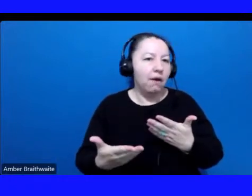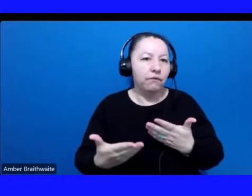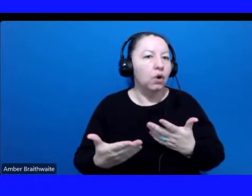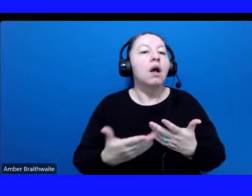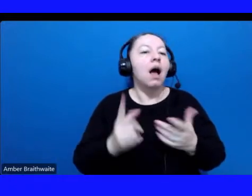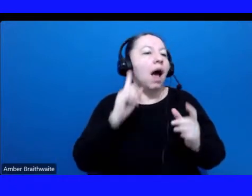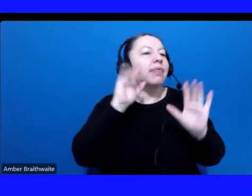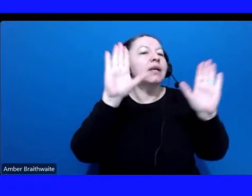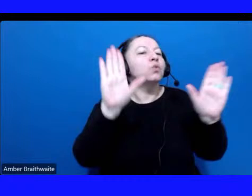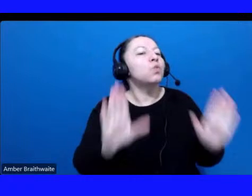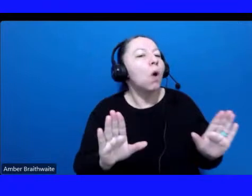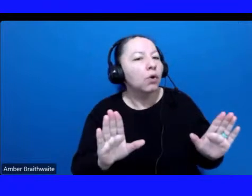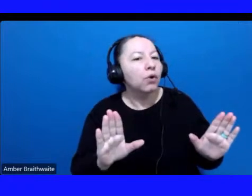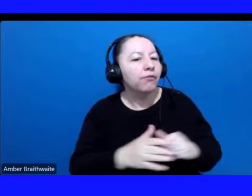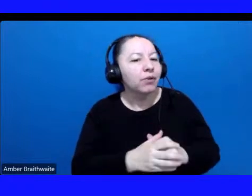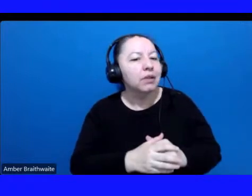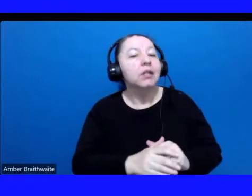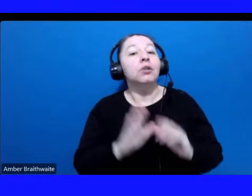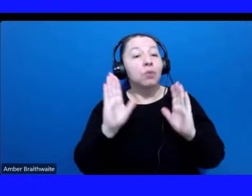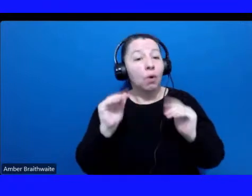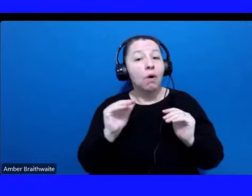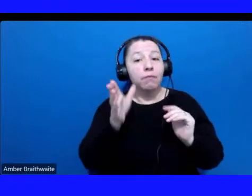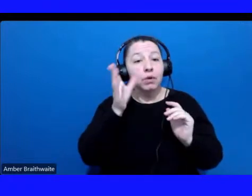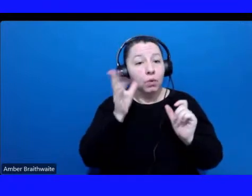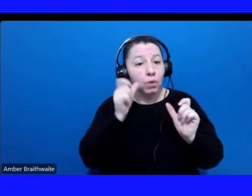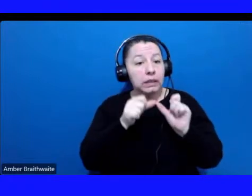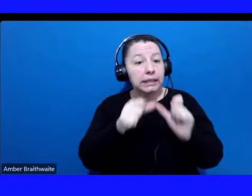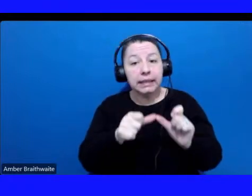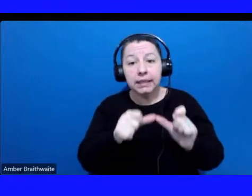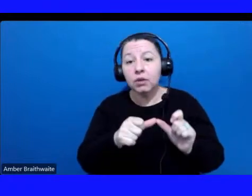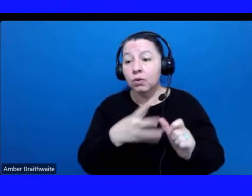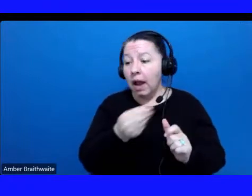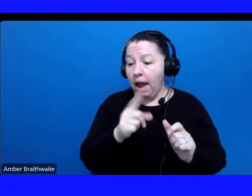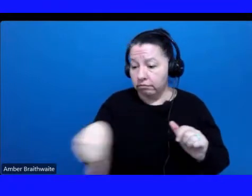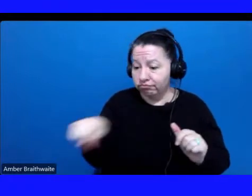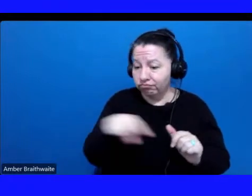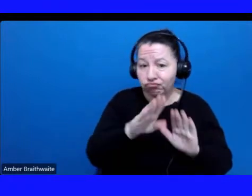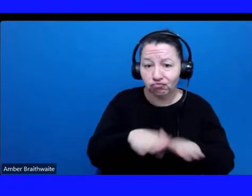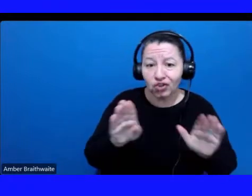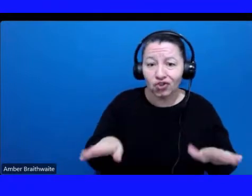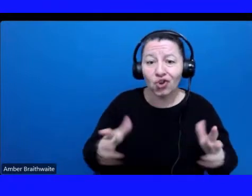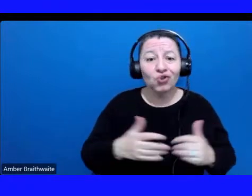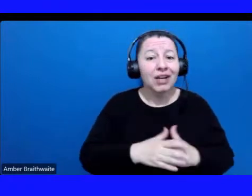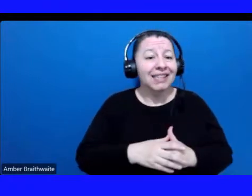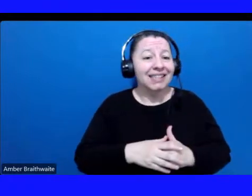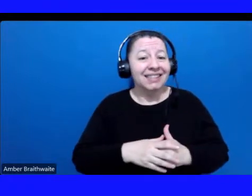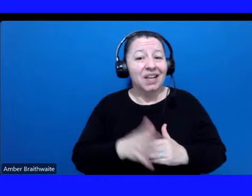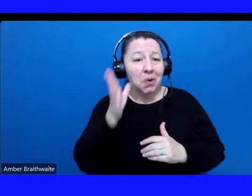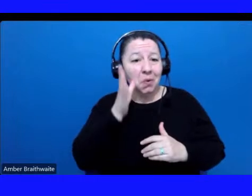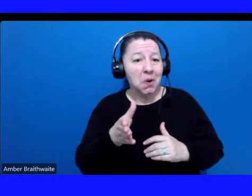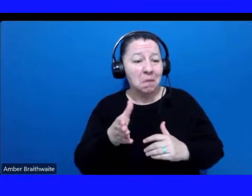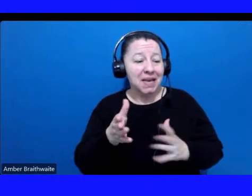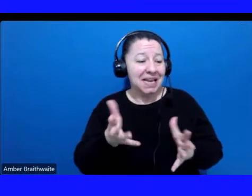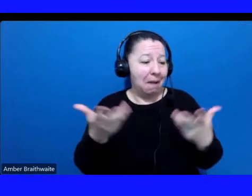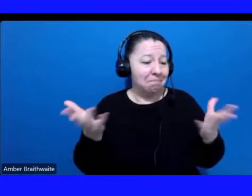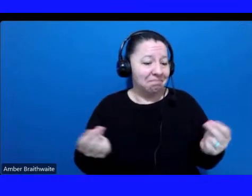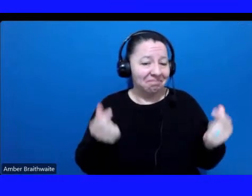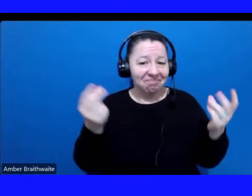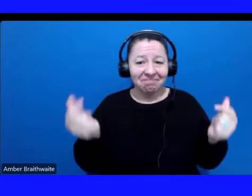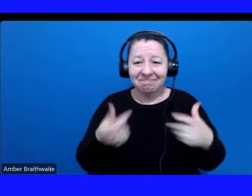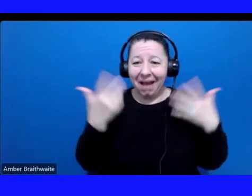on that, Mitch. Reimbursements. We can maybe, we could ask Colicia to schedule that at another time,